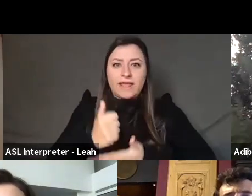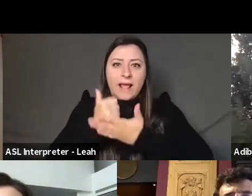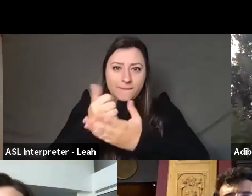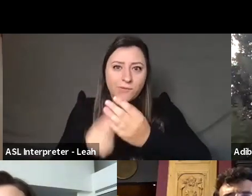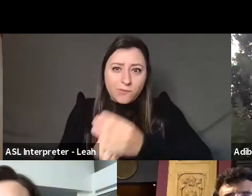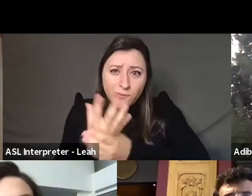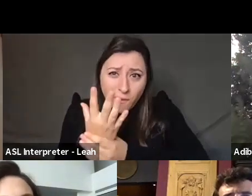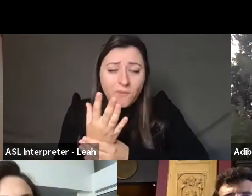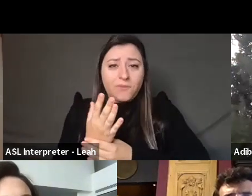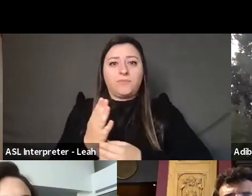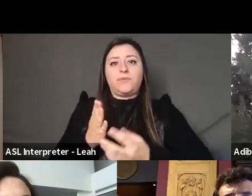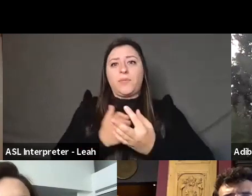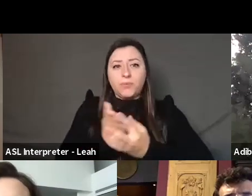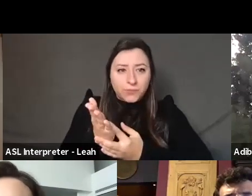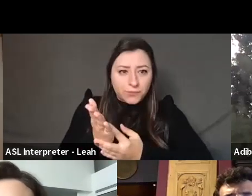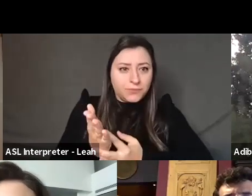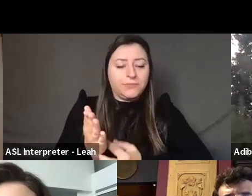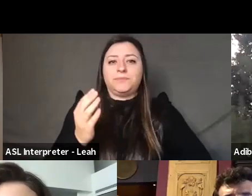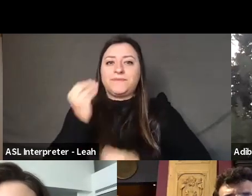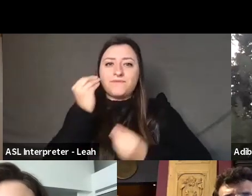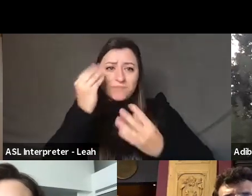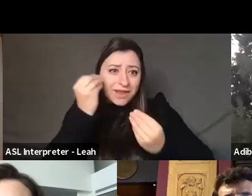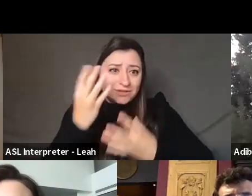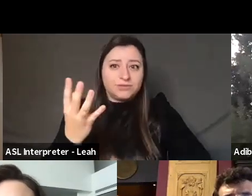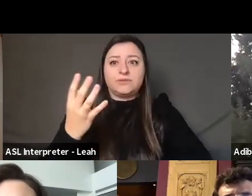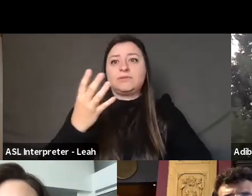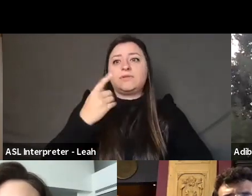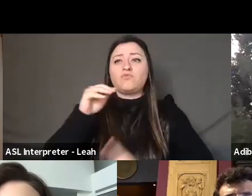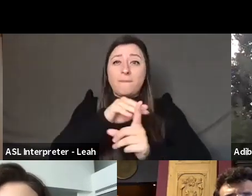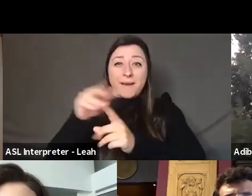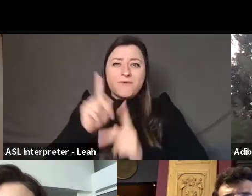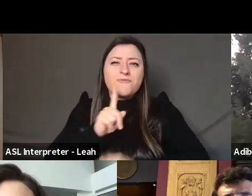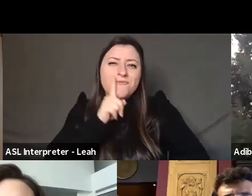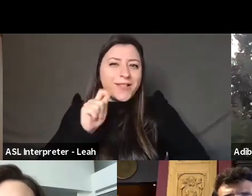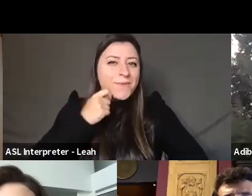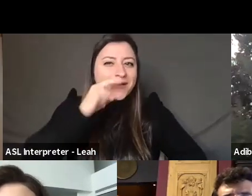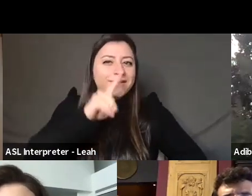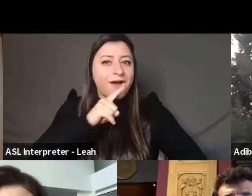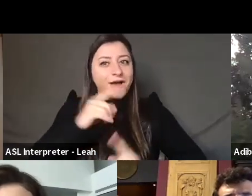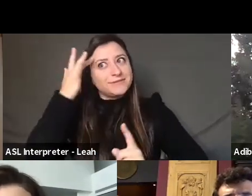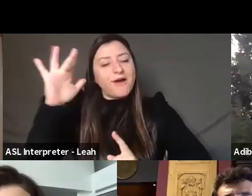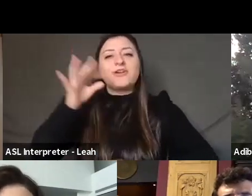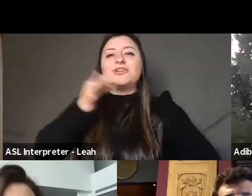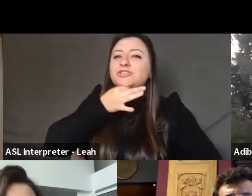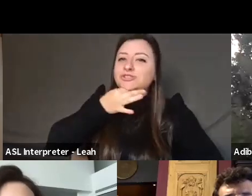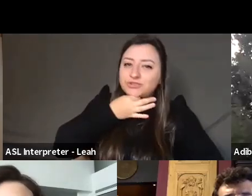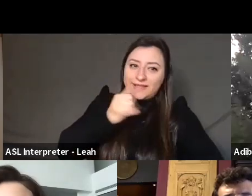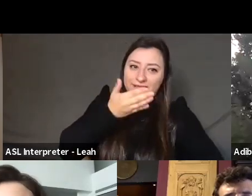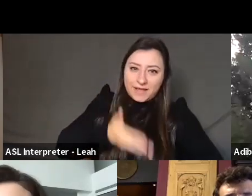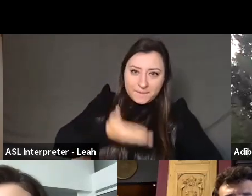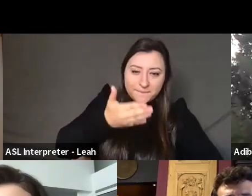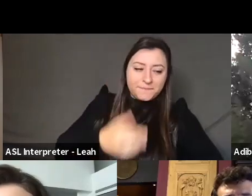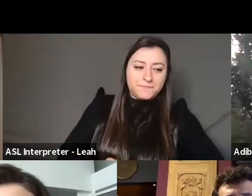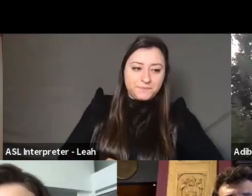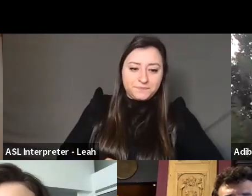inconvenient truths and maybe reminding everyone that the real cool kids are actually the smart and curious ones like him.